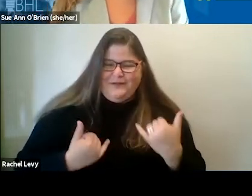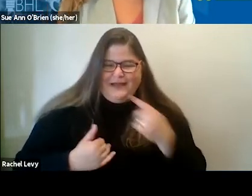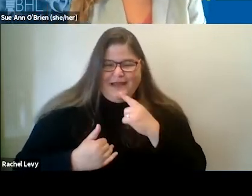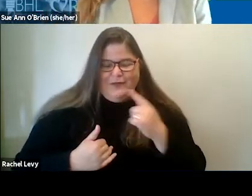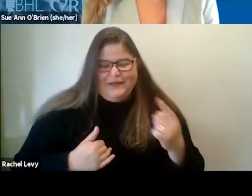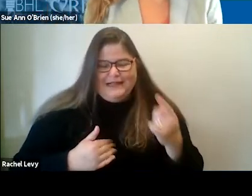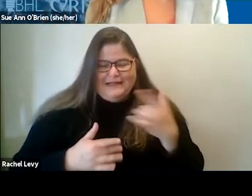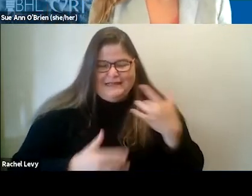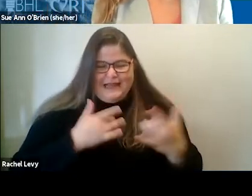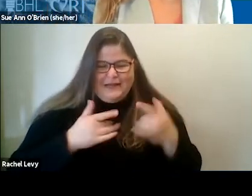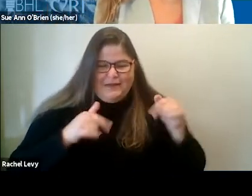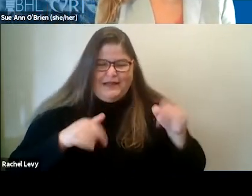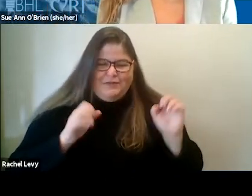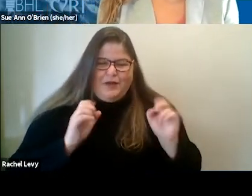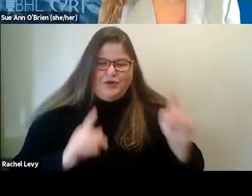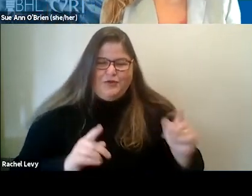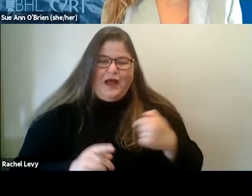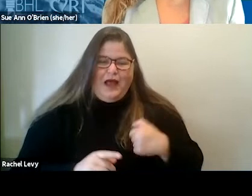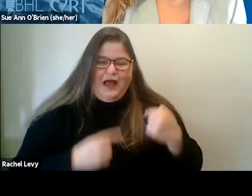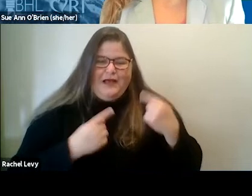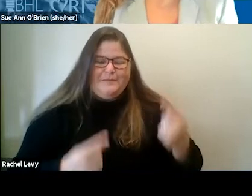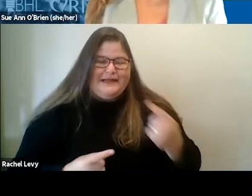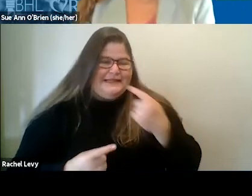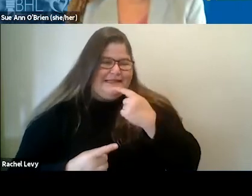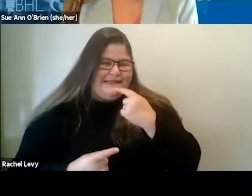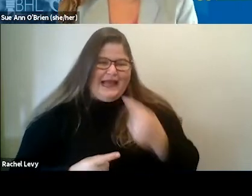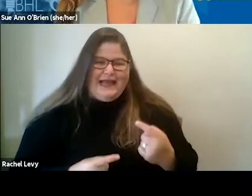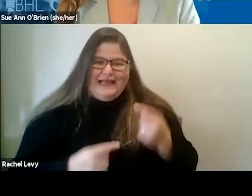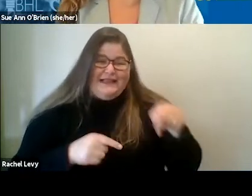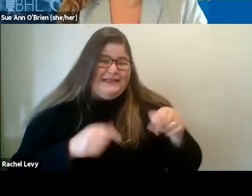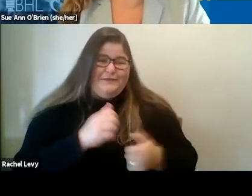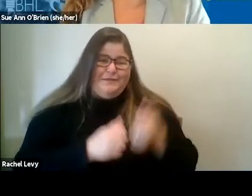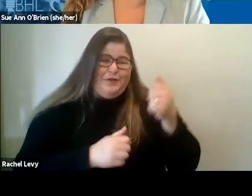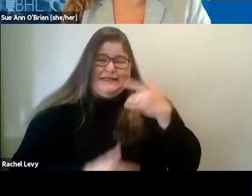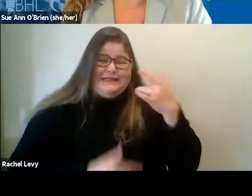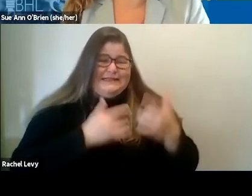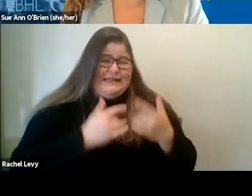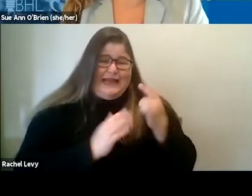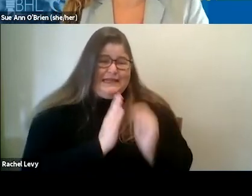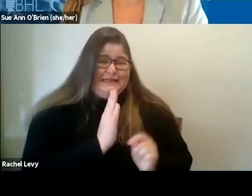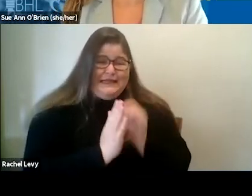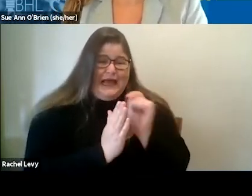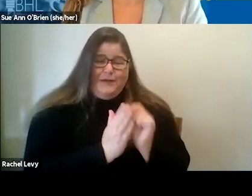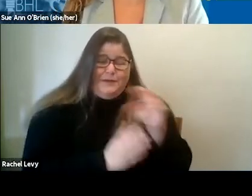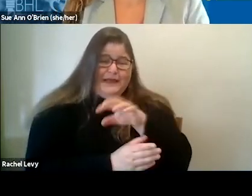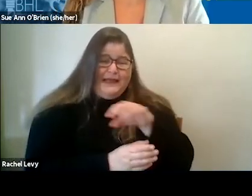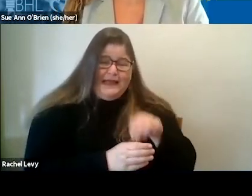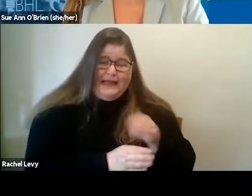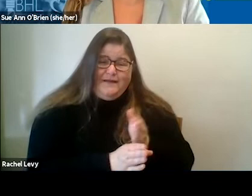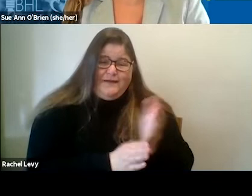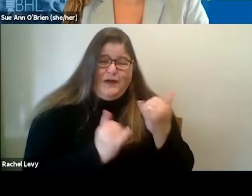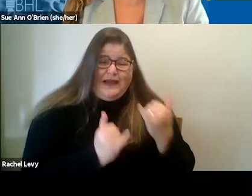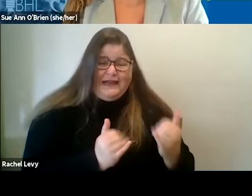this opportunity. I've been saying all along, it's one of the most exciting times to be in the field right now with the advent